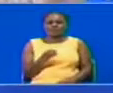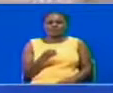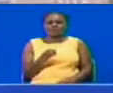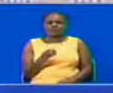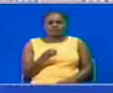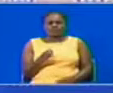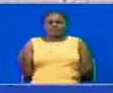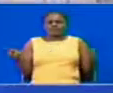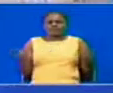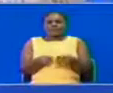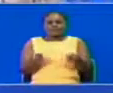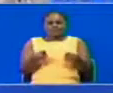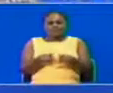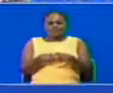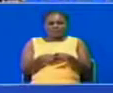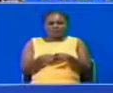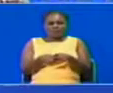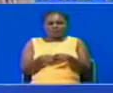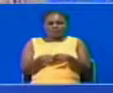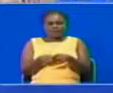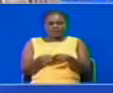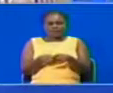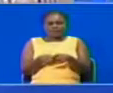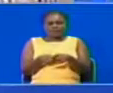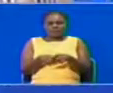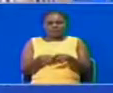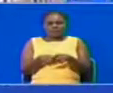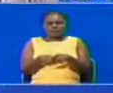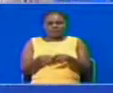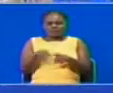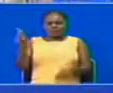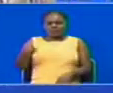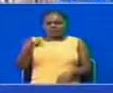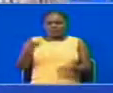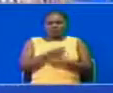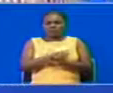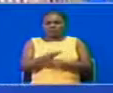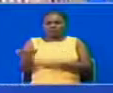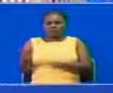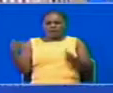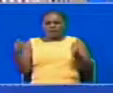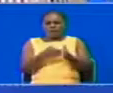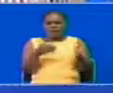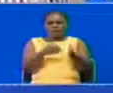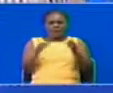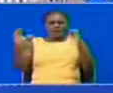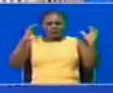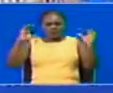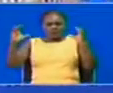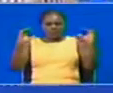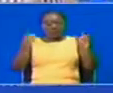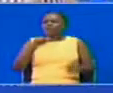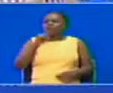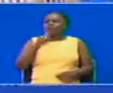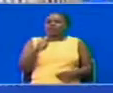SIM boxing, which is used by unscrupulous people to illegally divert and terminate telecommunications traffic, not